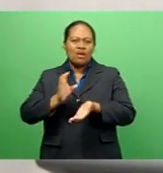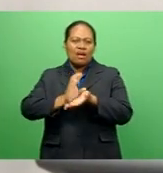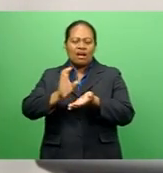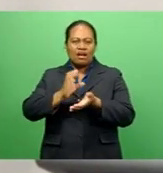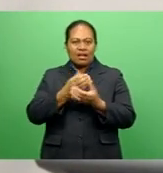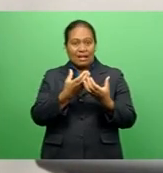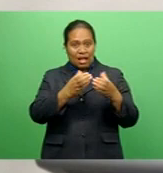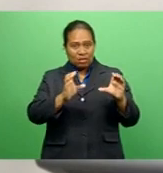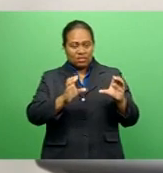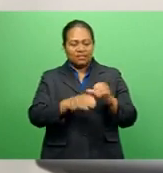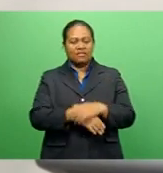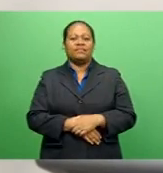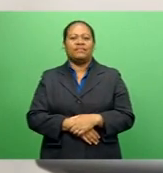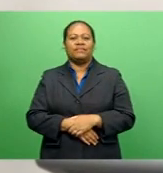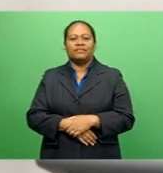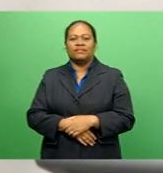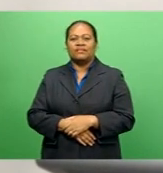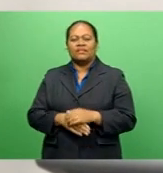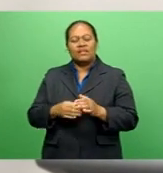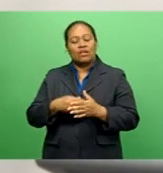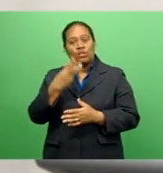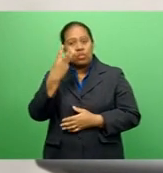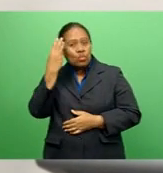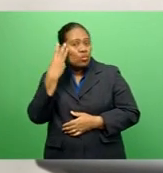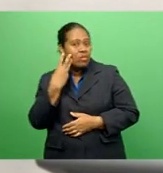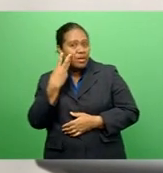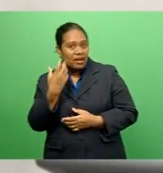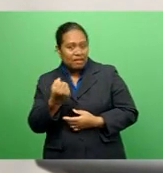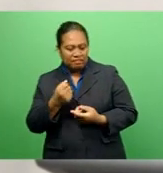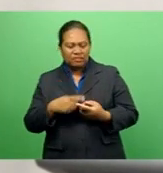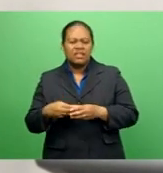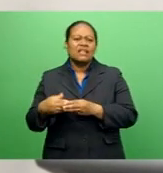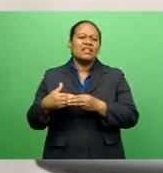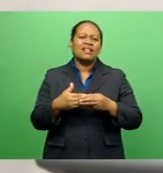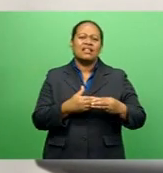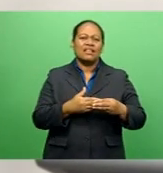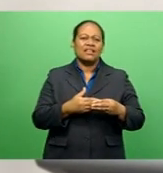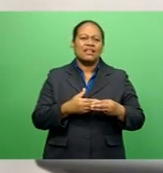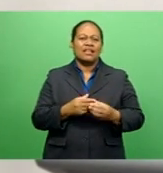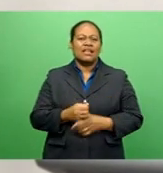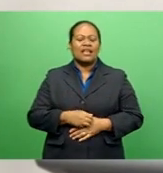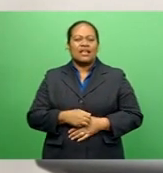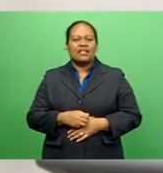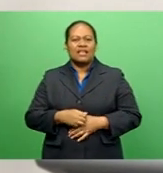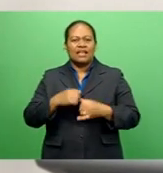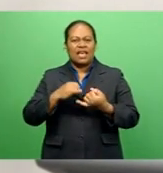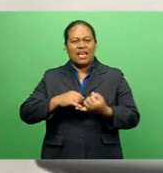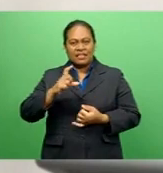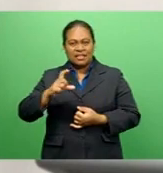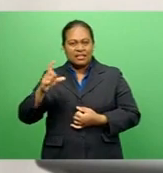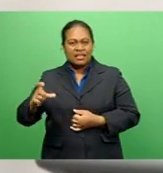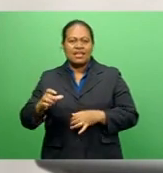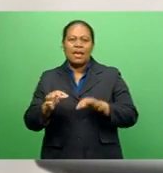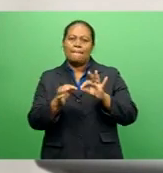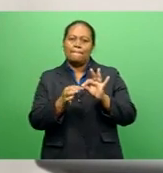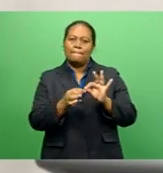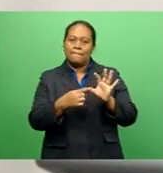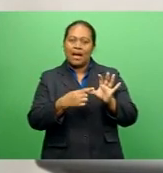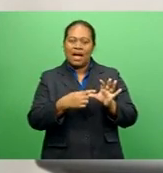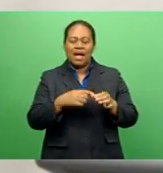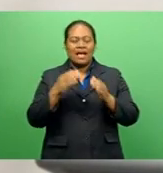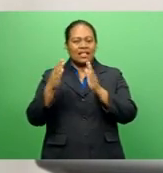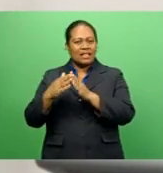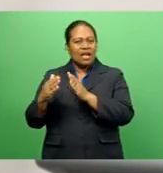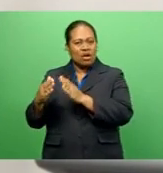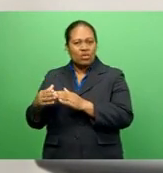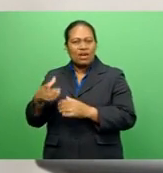of today, we have 3 women who lead Nasinu Town Council, Ba Town Council, and Sabu